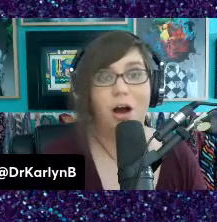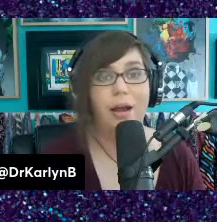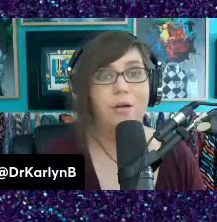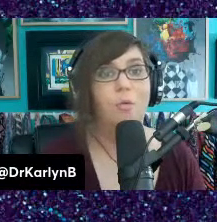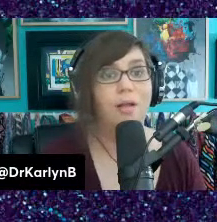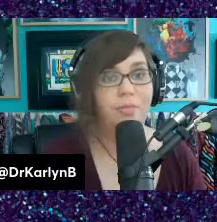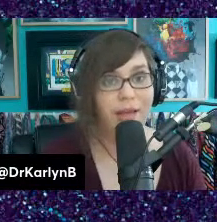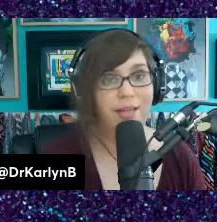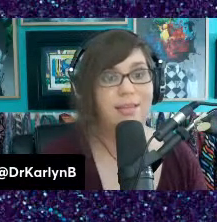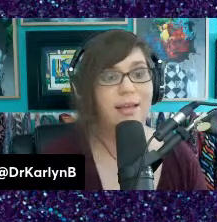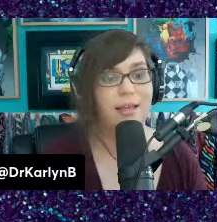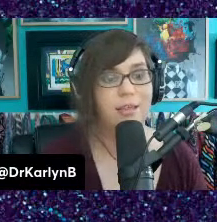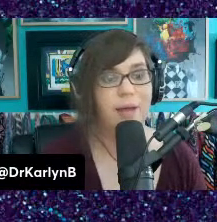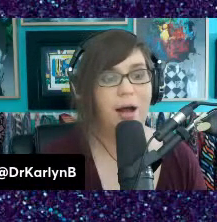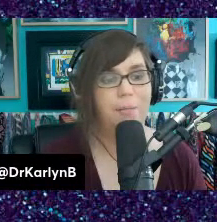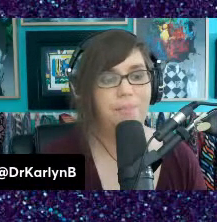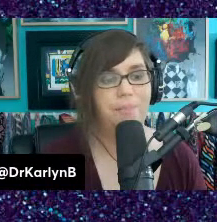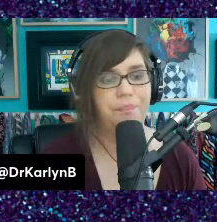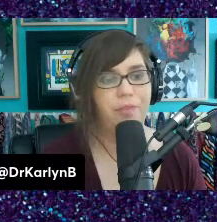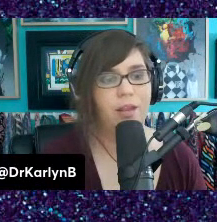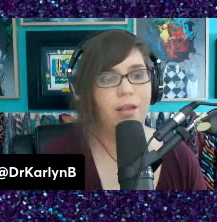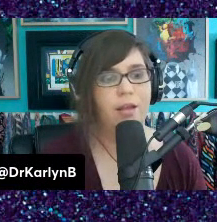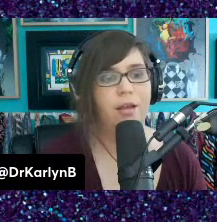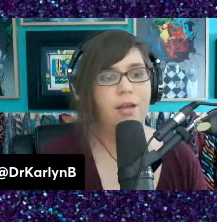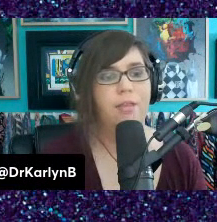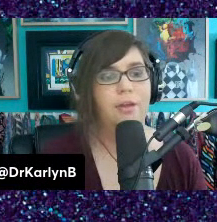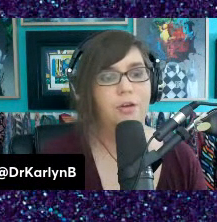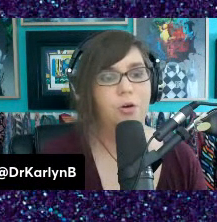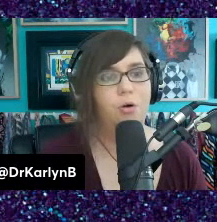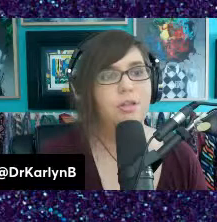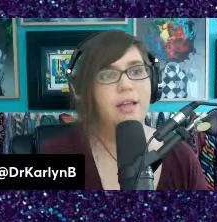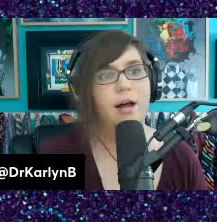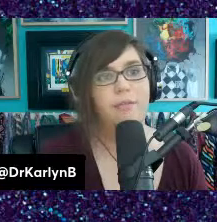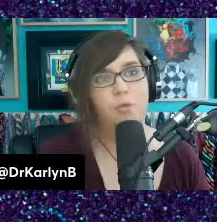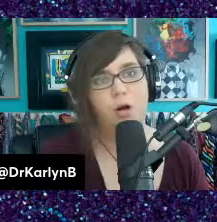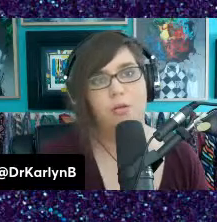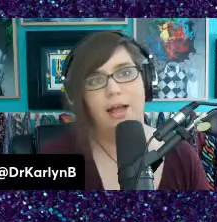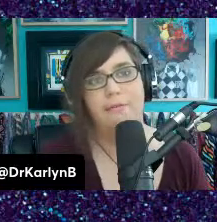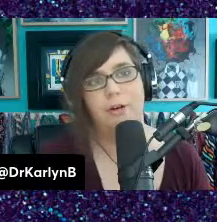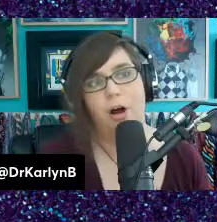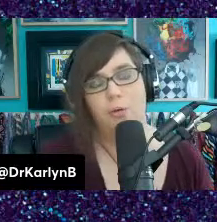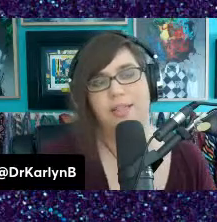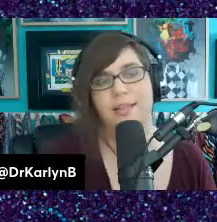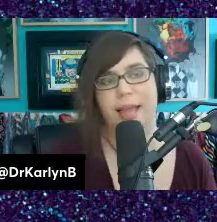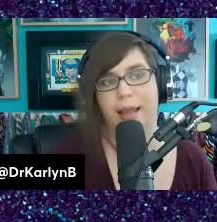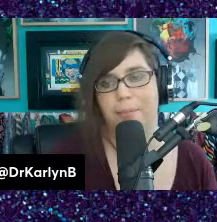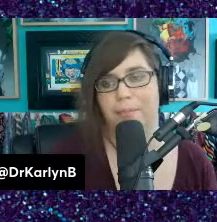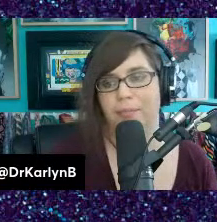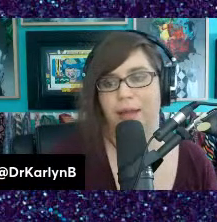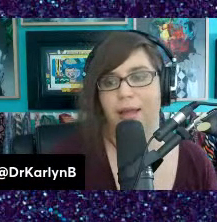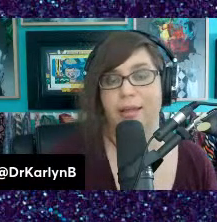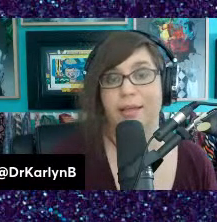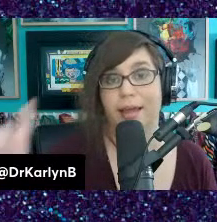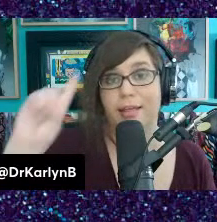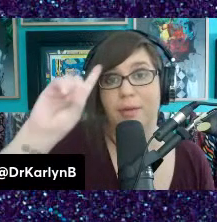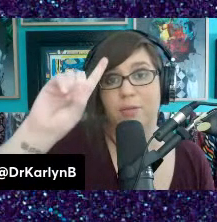that's not what this is about. The goals of the woke left are always the same. Gain as much power